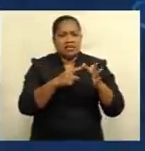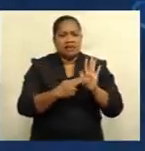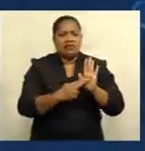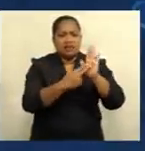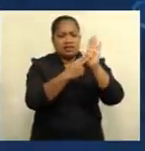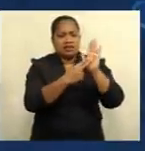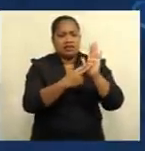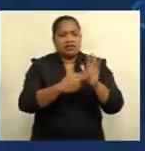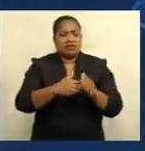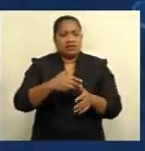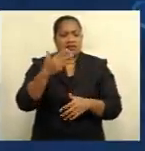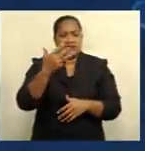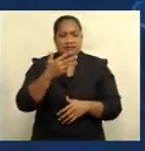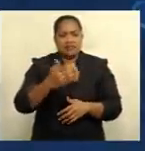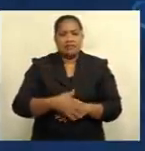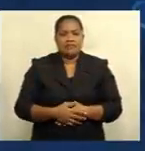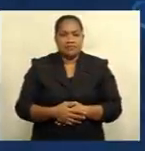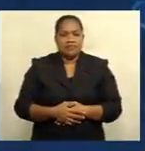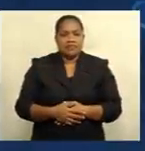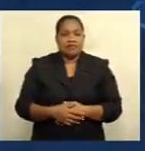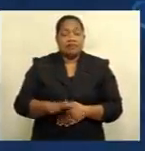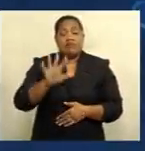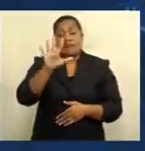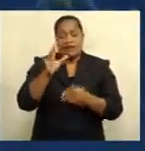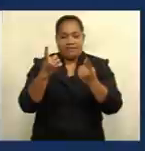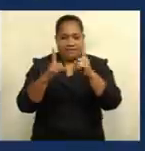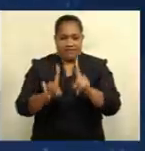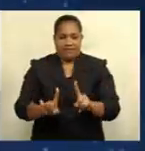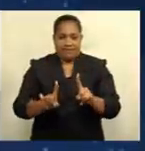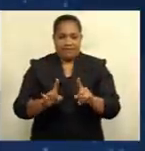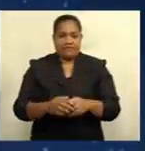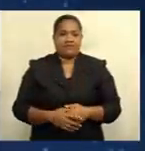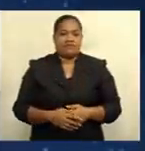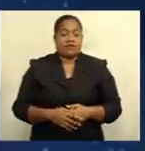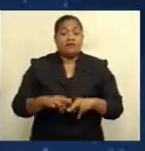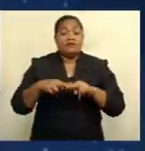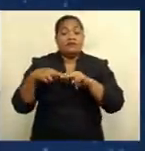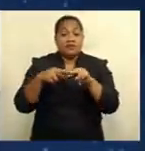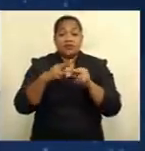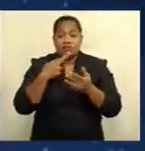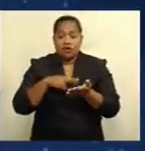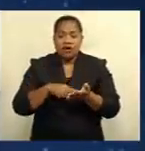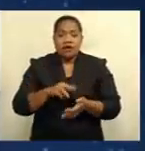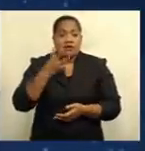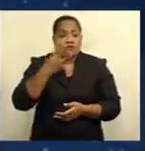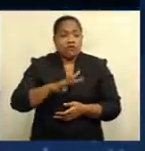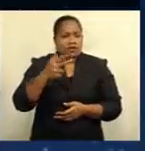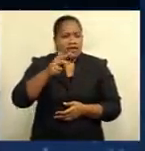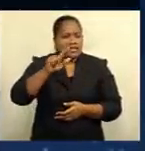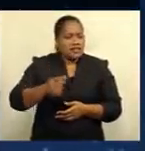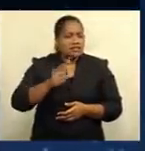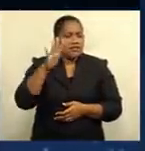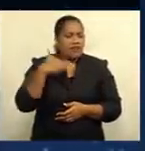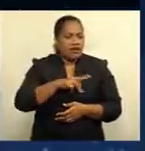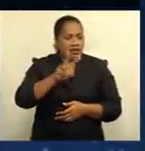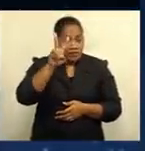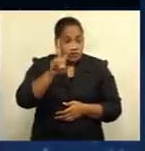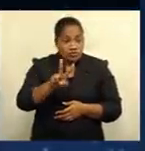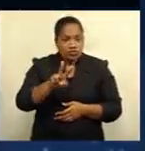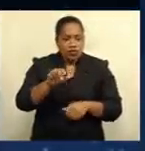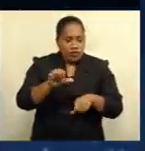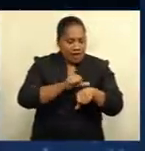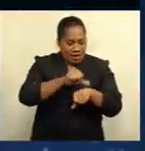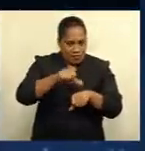new COVID-19 deaths to report. Fiji has recorded 48,502 cases since April this